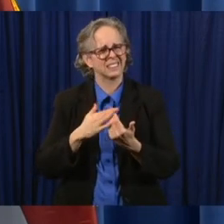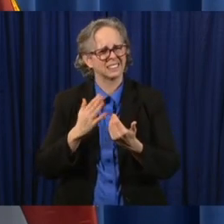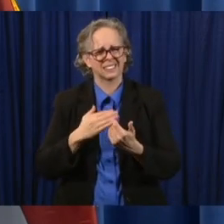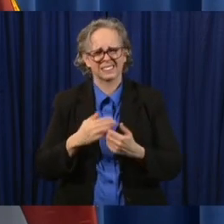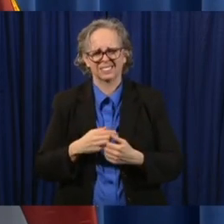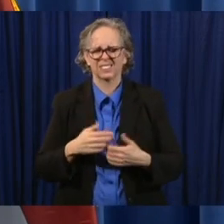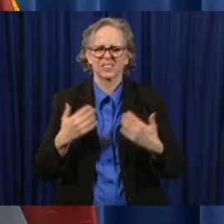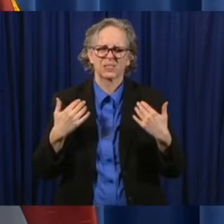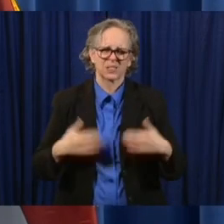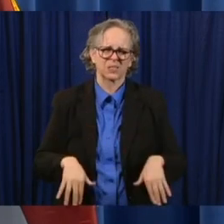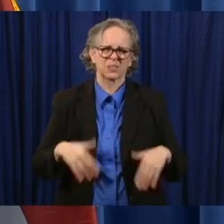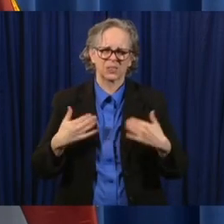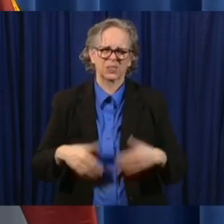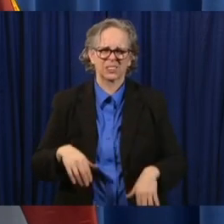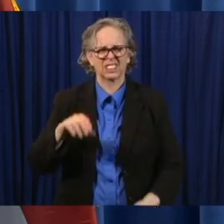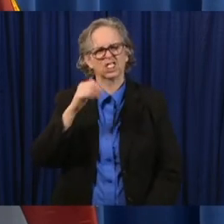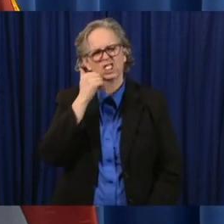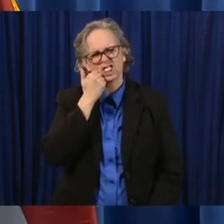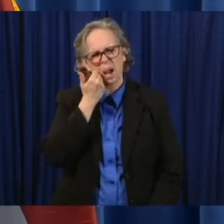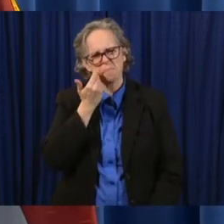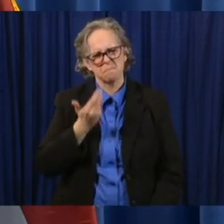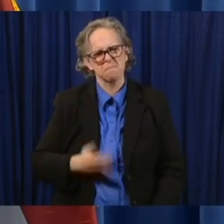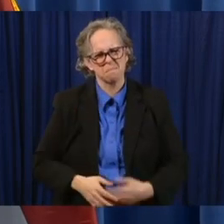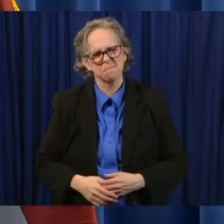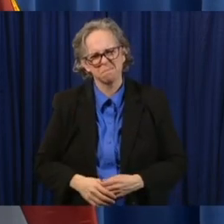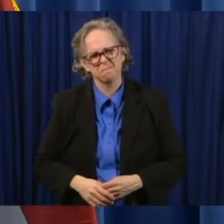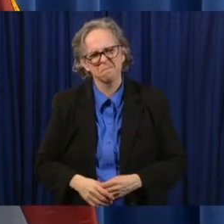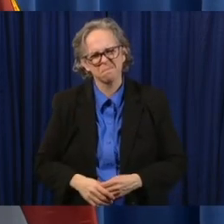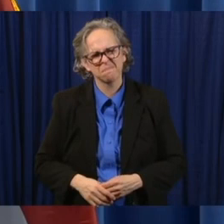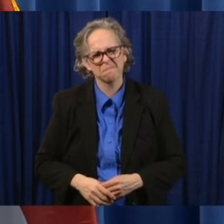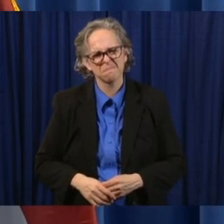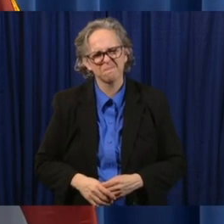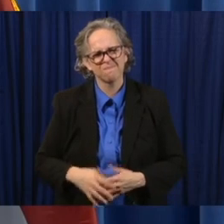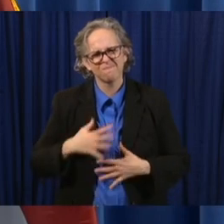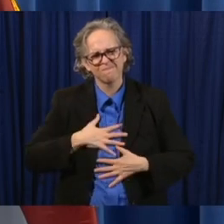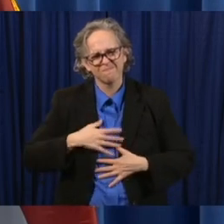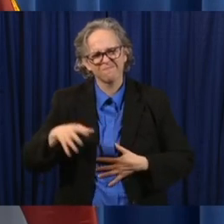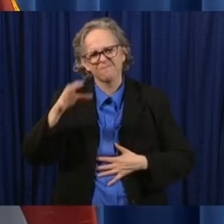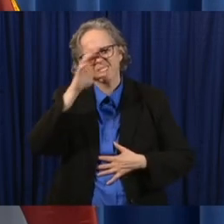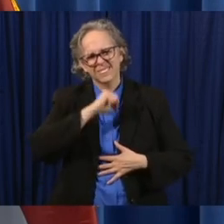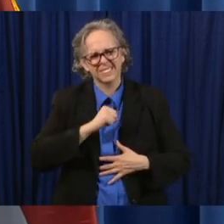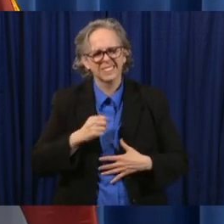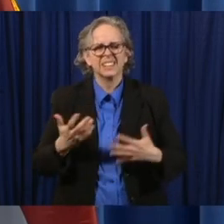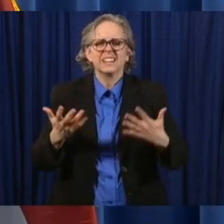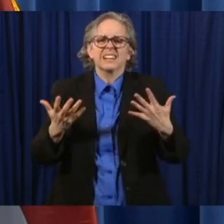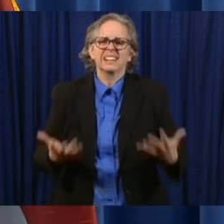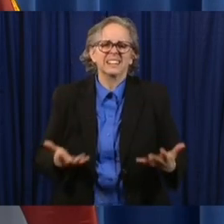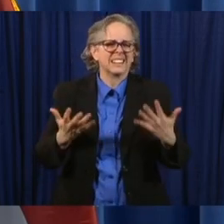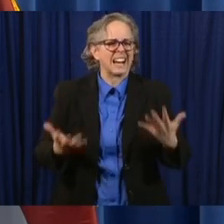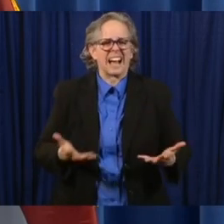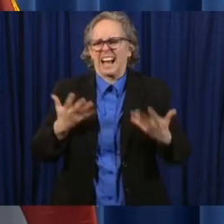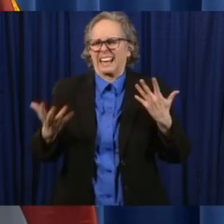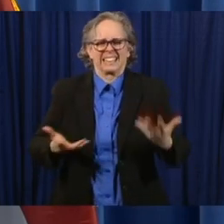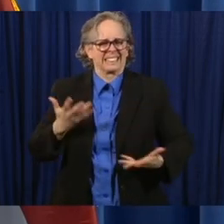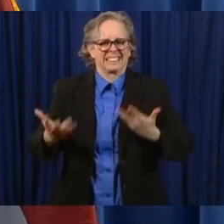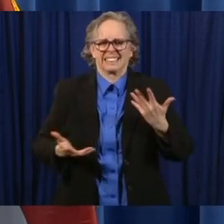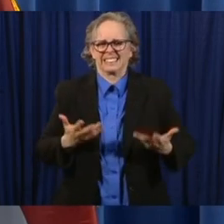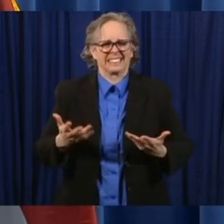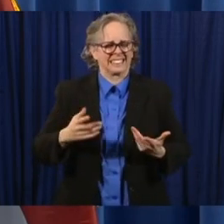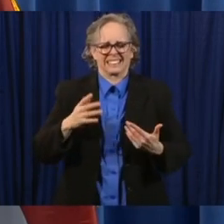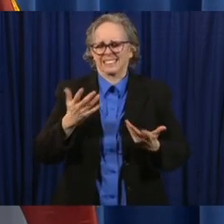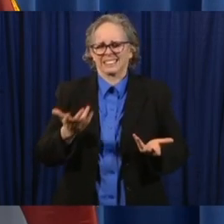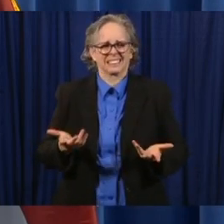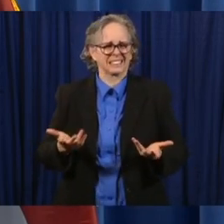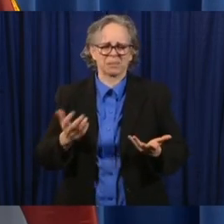real shame. I just I can't express how sorry I am about that. I know